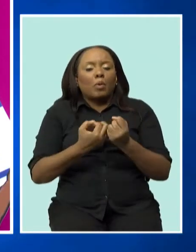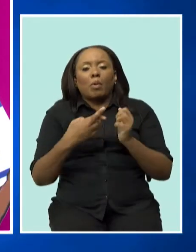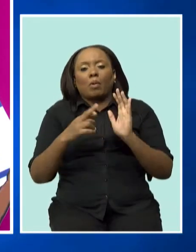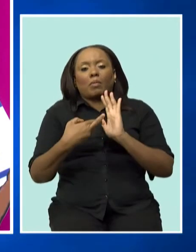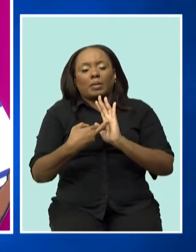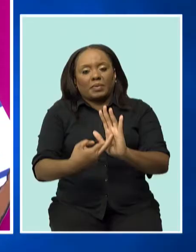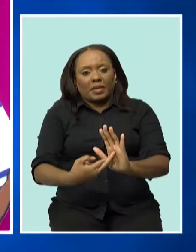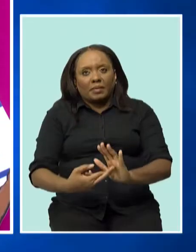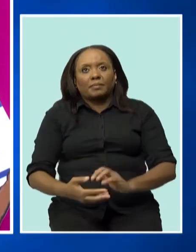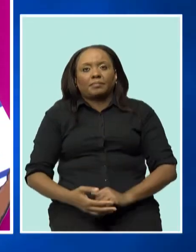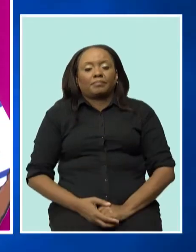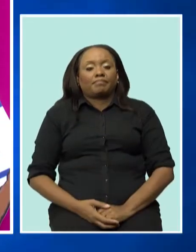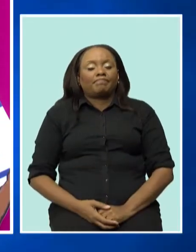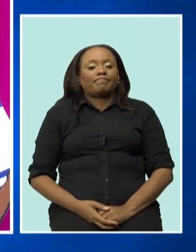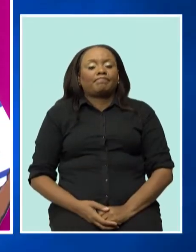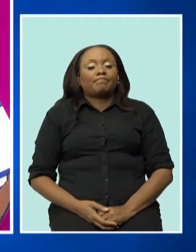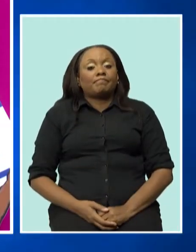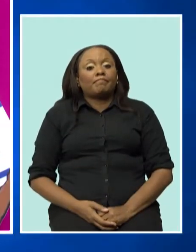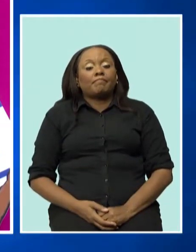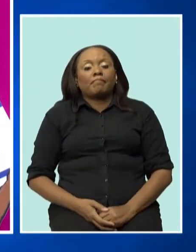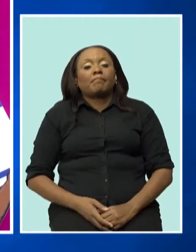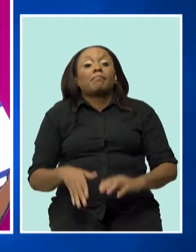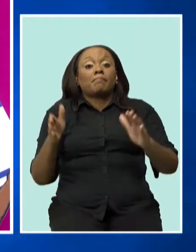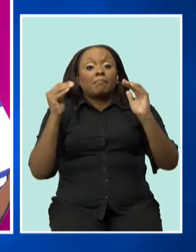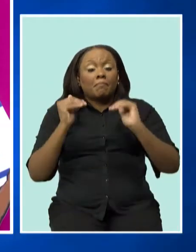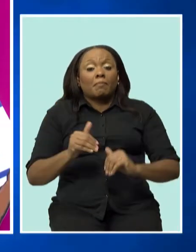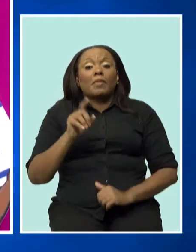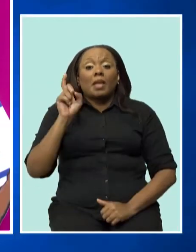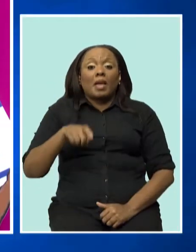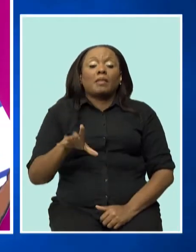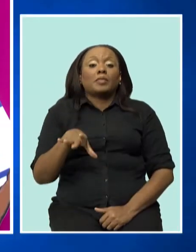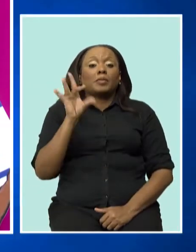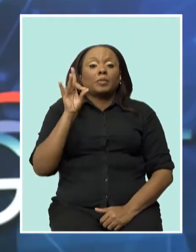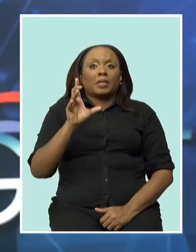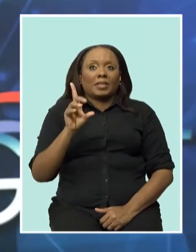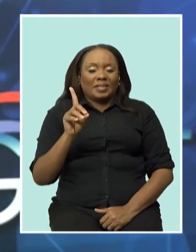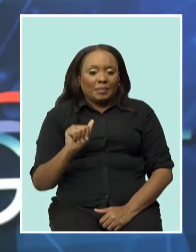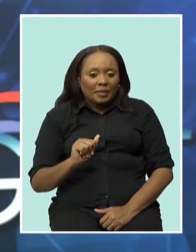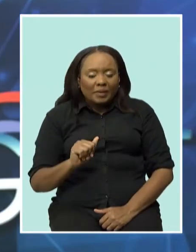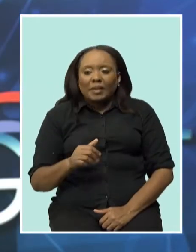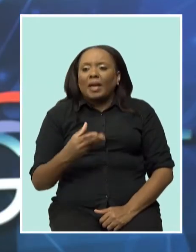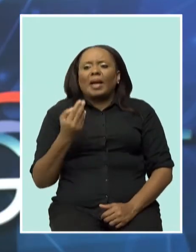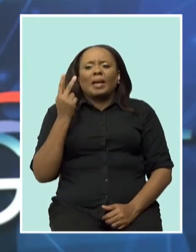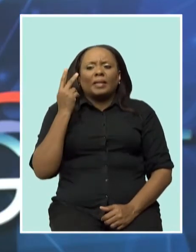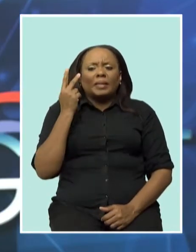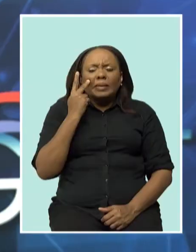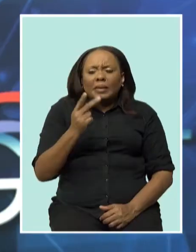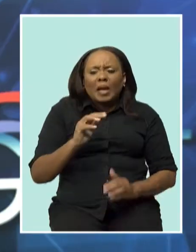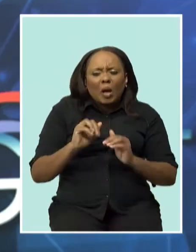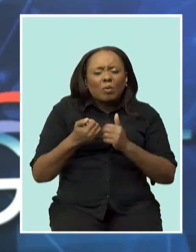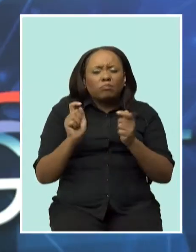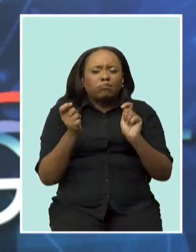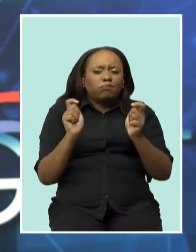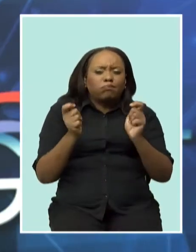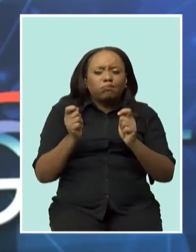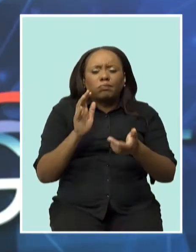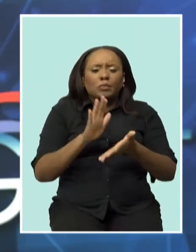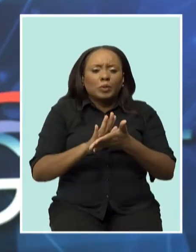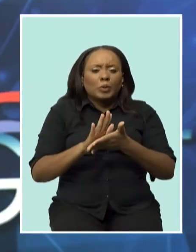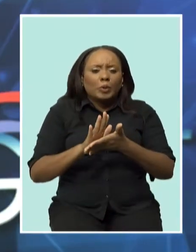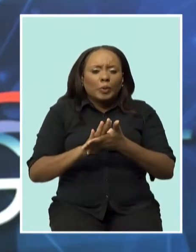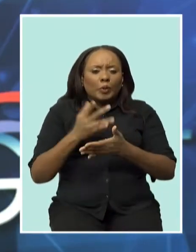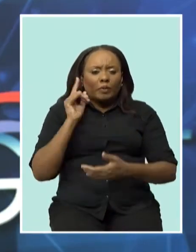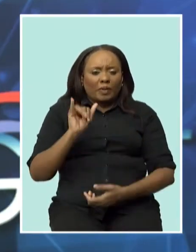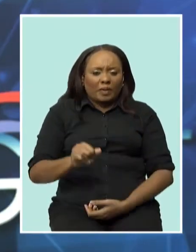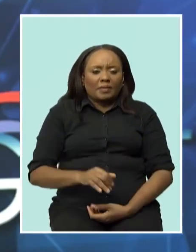a disability and design your school project to accommodate that disability. The former Minister of Home Affairs and